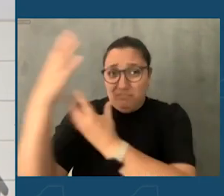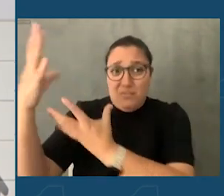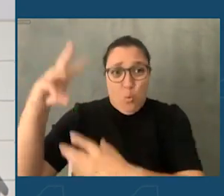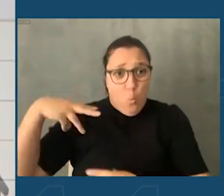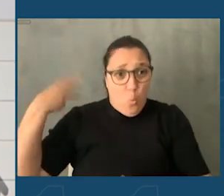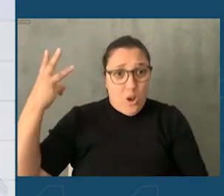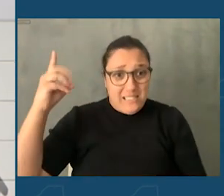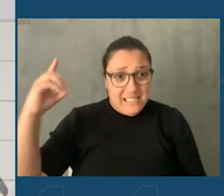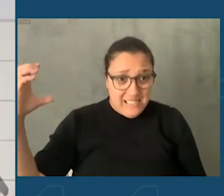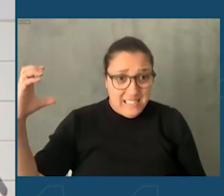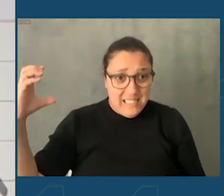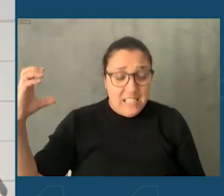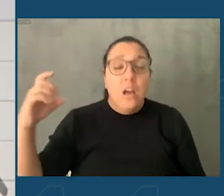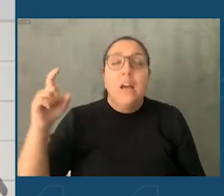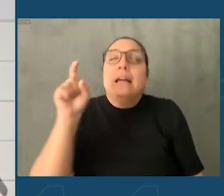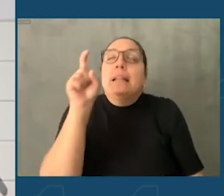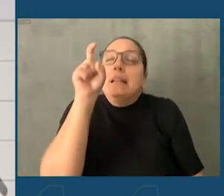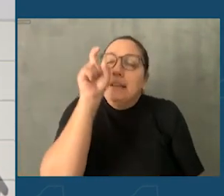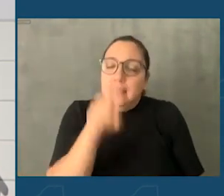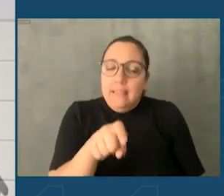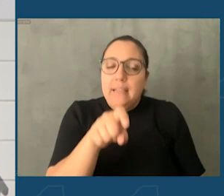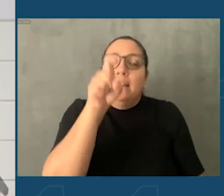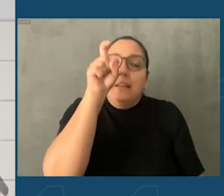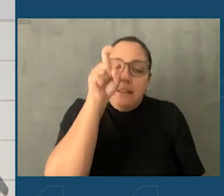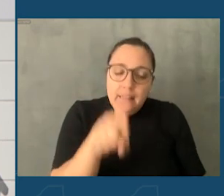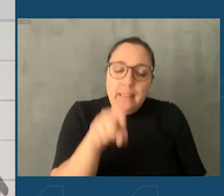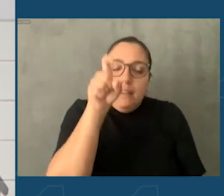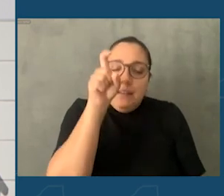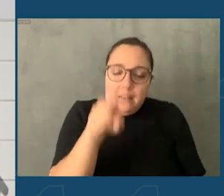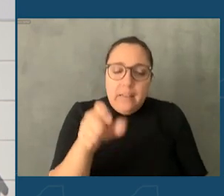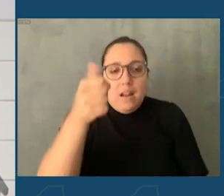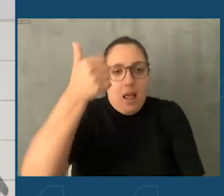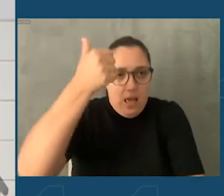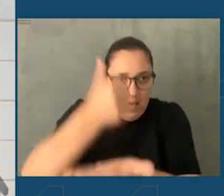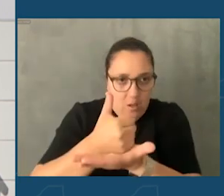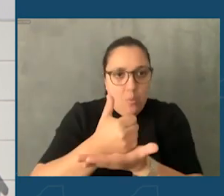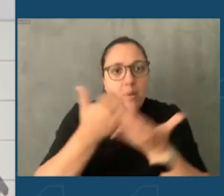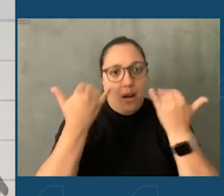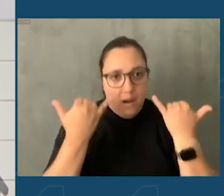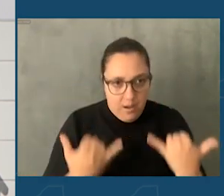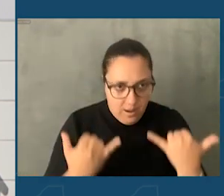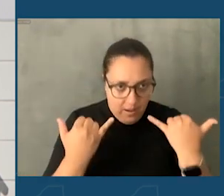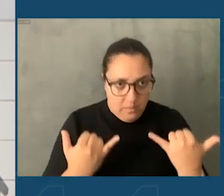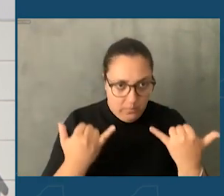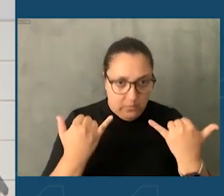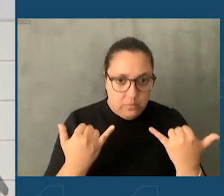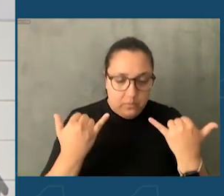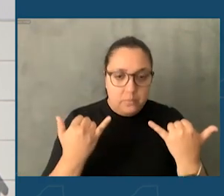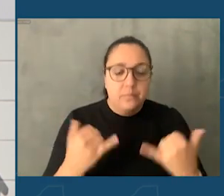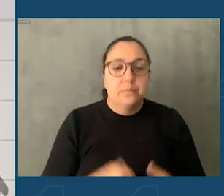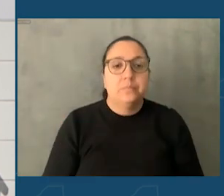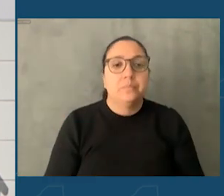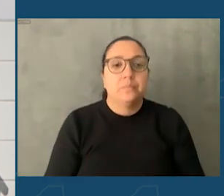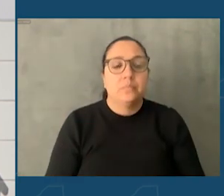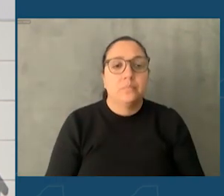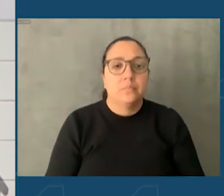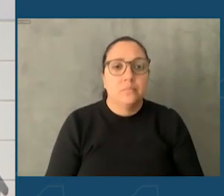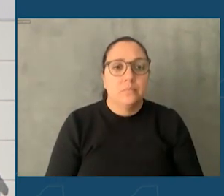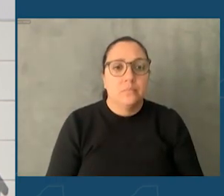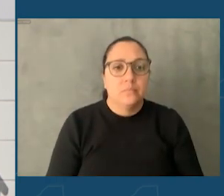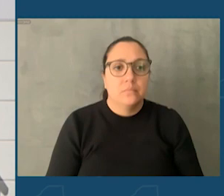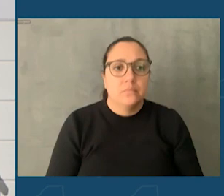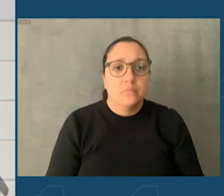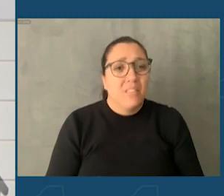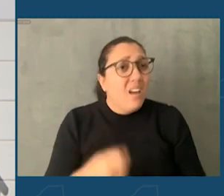need help now. And we also, this is not just a